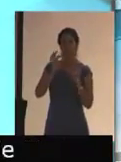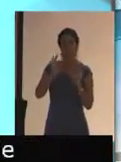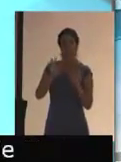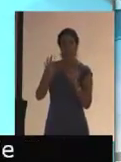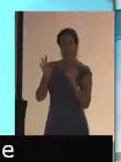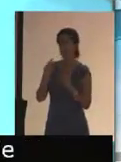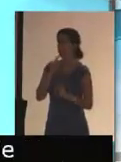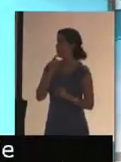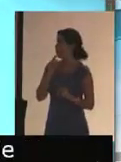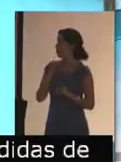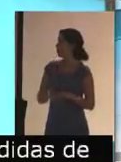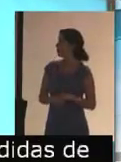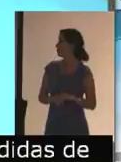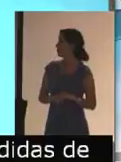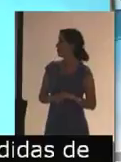measurements.